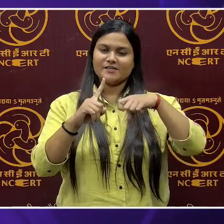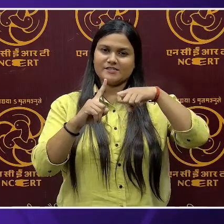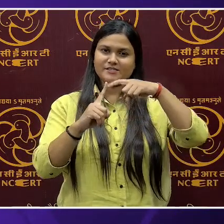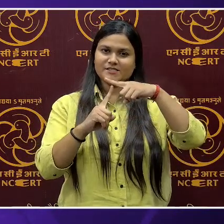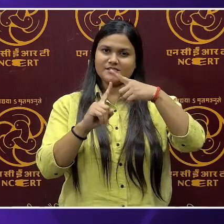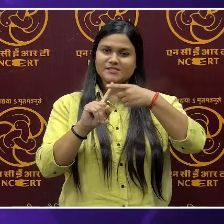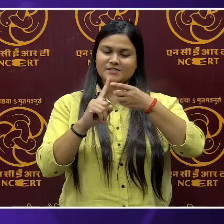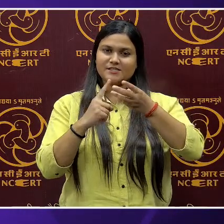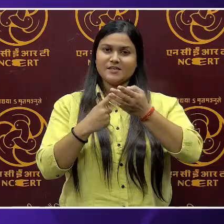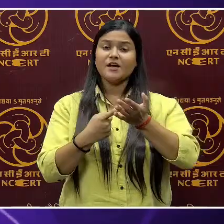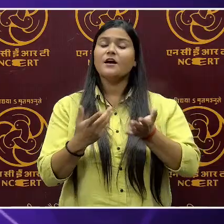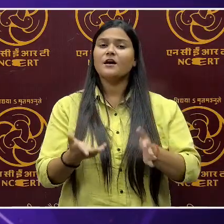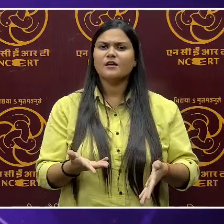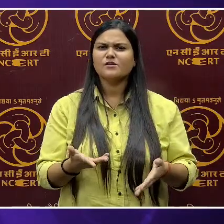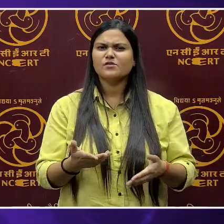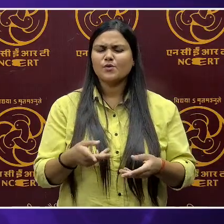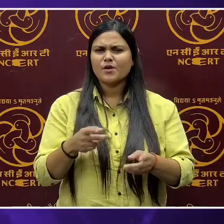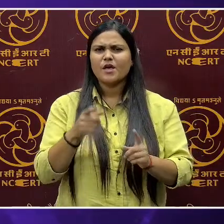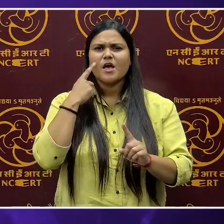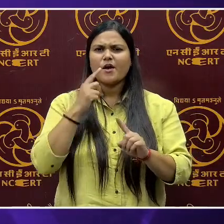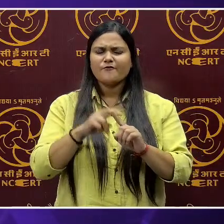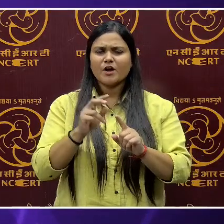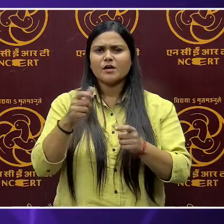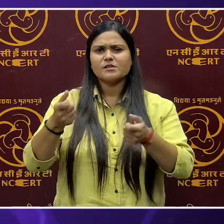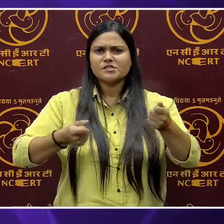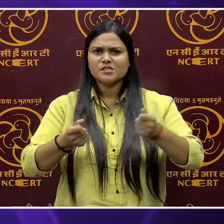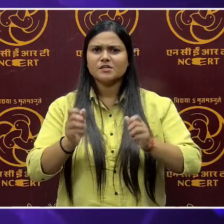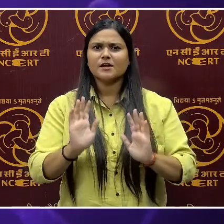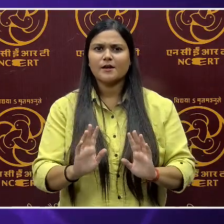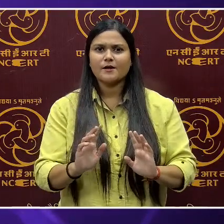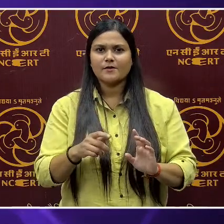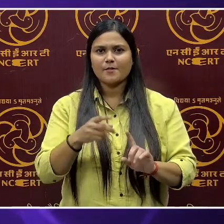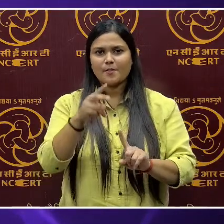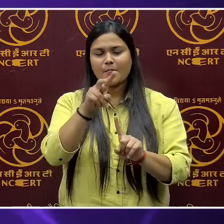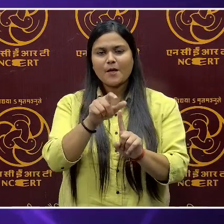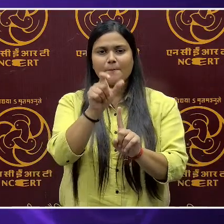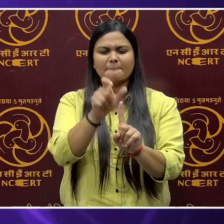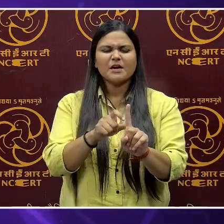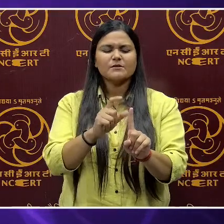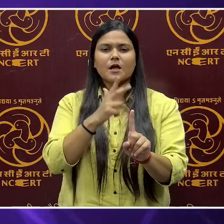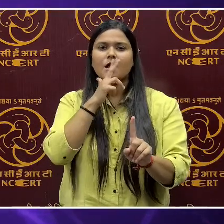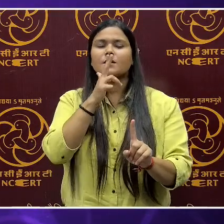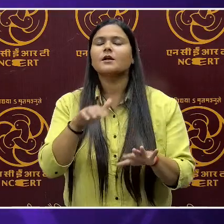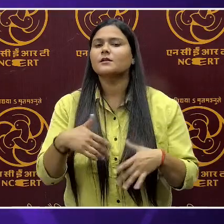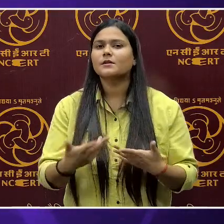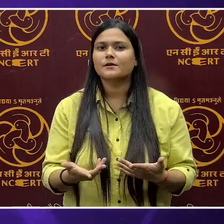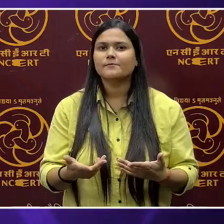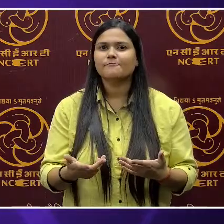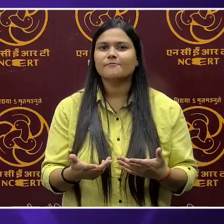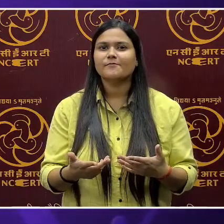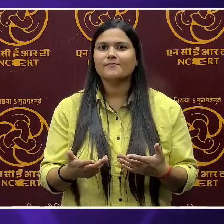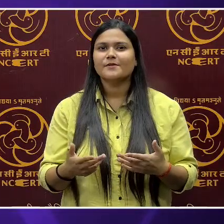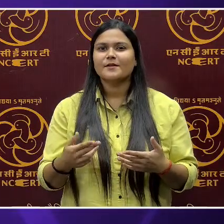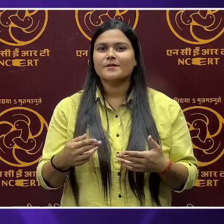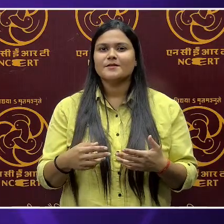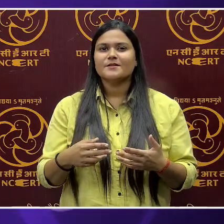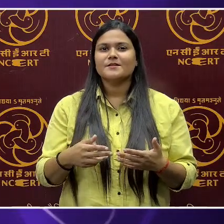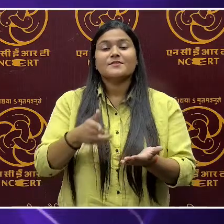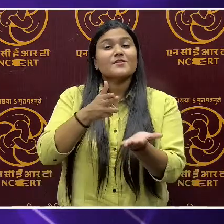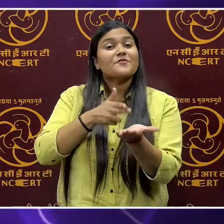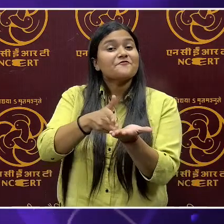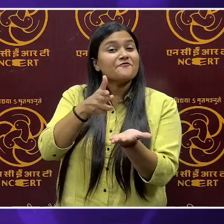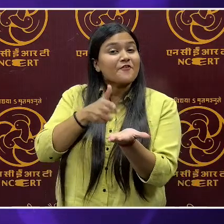person trying to tell you when he has a water tank in the shape of a tractor? The owner is definitely a farmer,